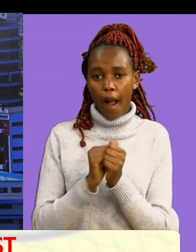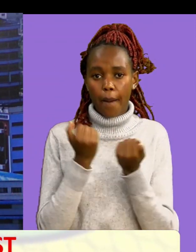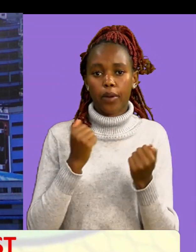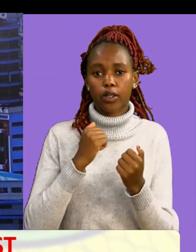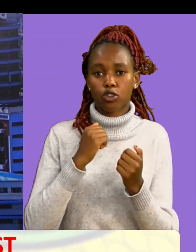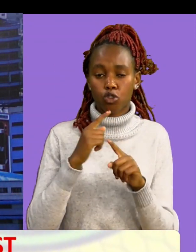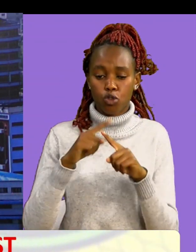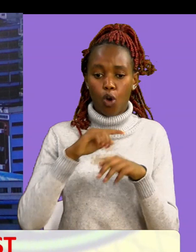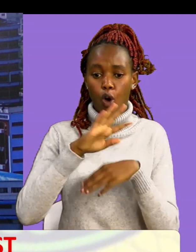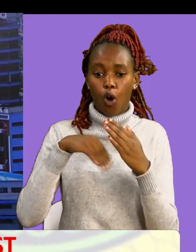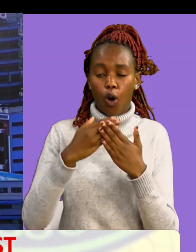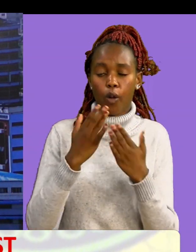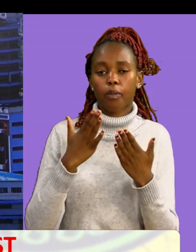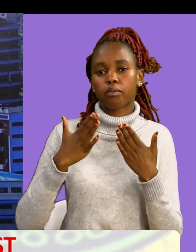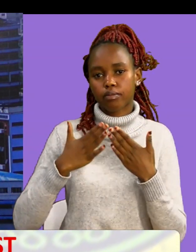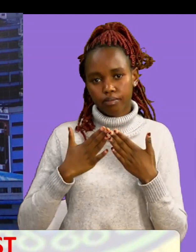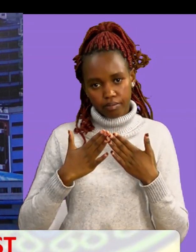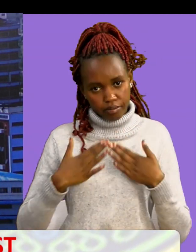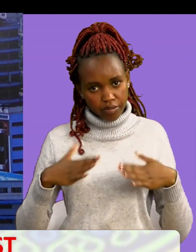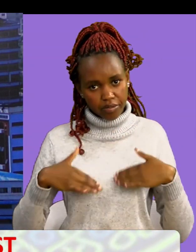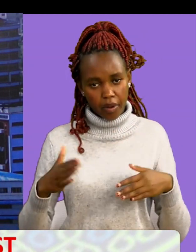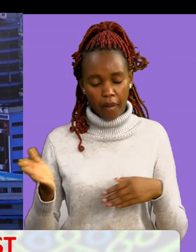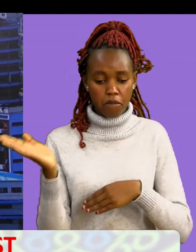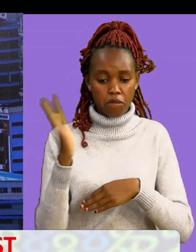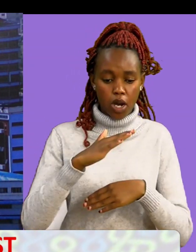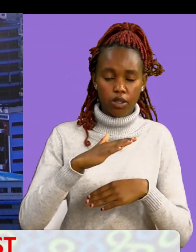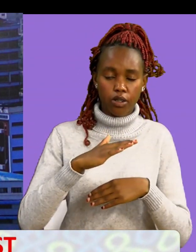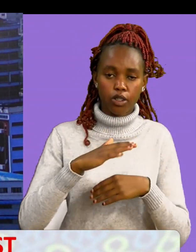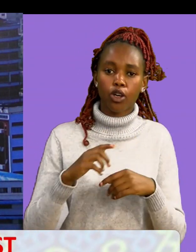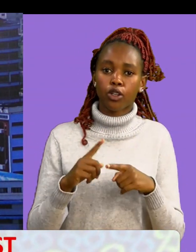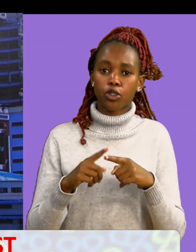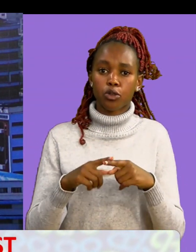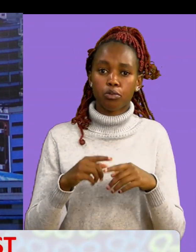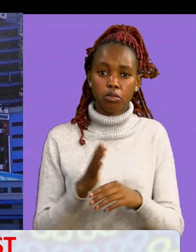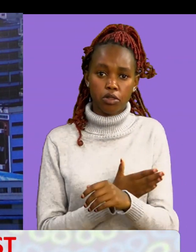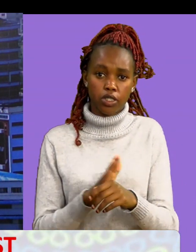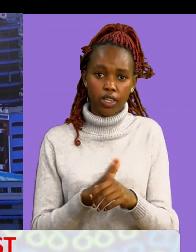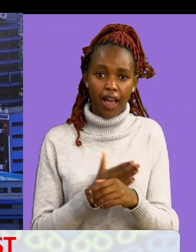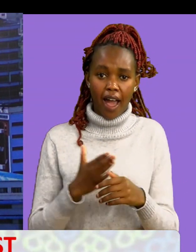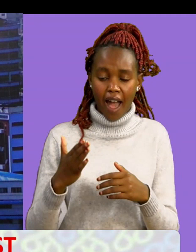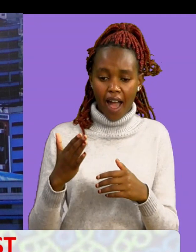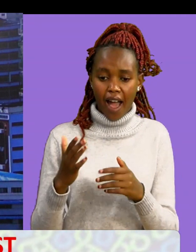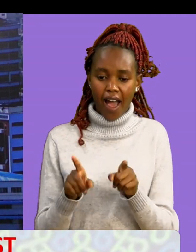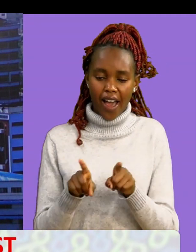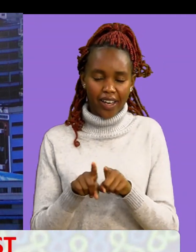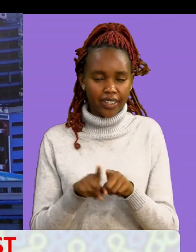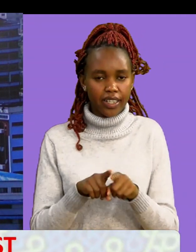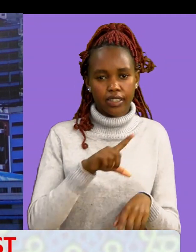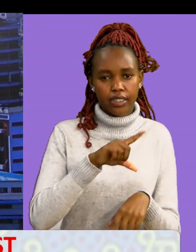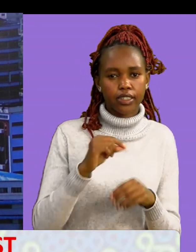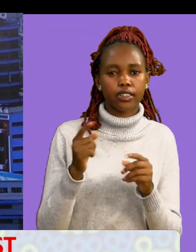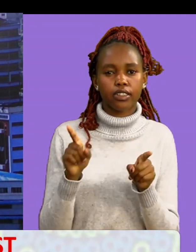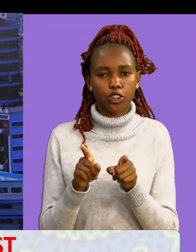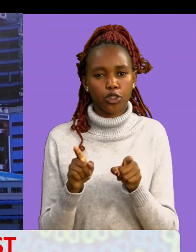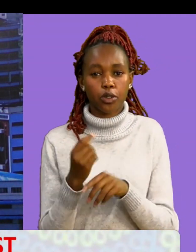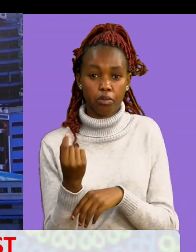mention that in a minute. But then again, tungepale kwa muziki, take a quick break, remember to plug in your friend. Tuambie wasikiza dobo kwa area